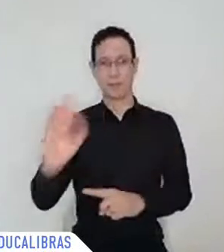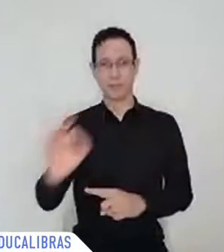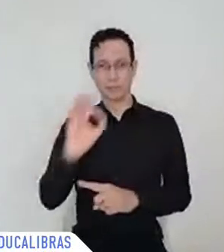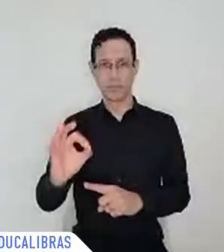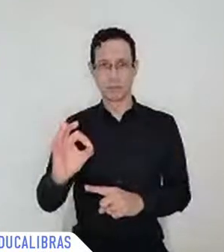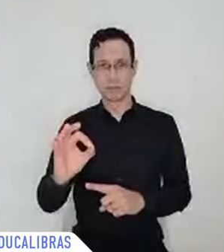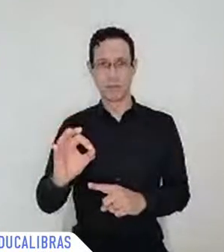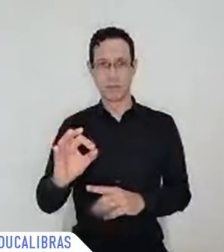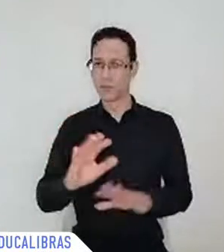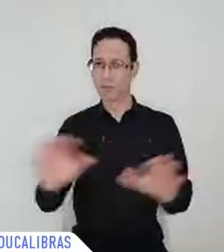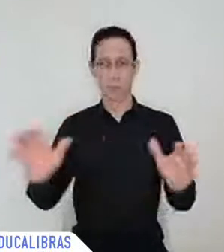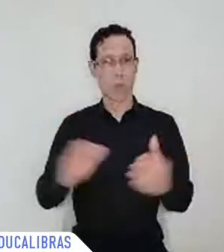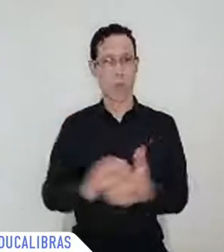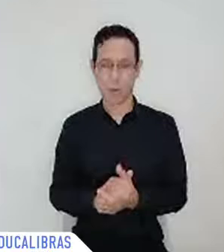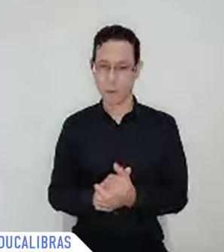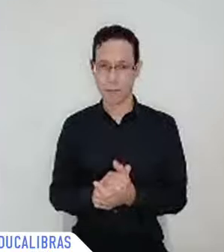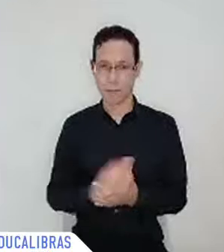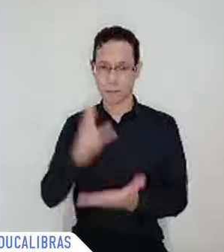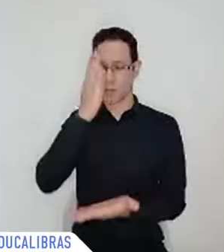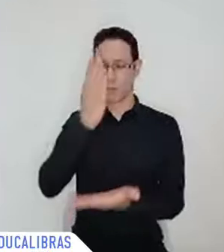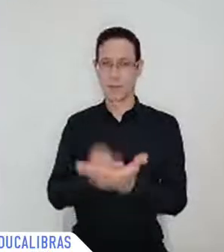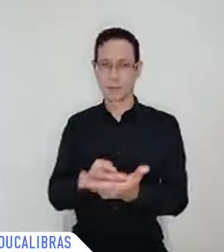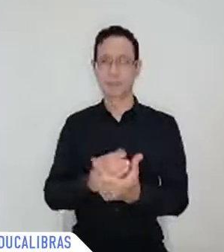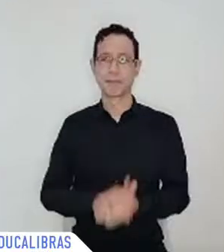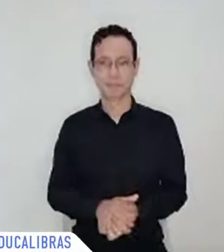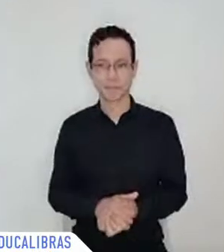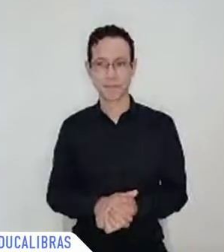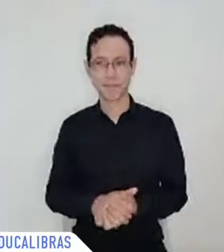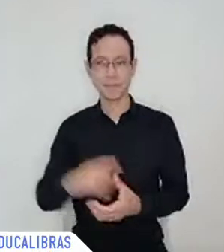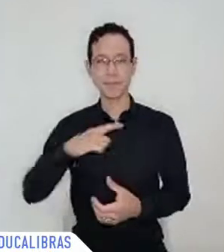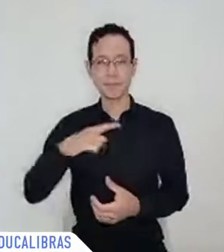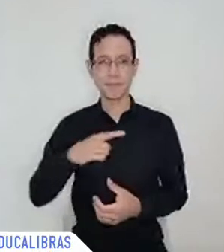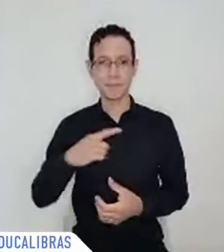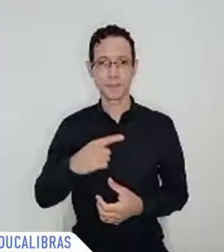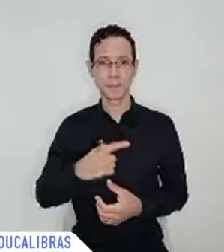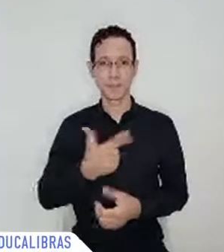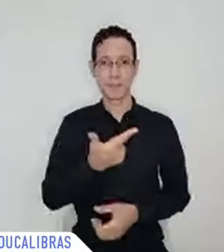I forgot the data exactly. I'm looking for it.